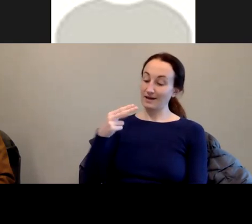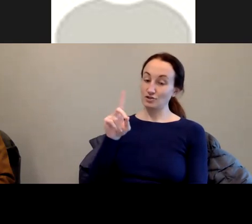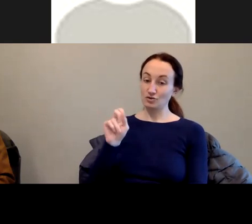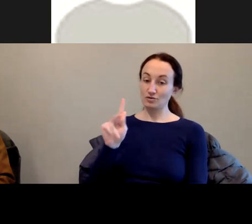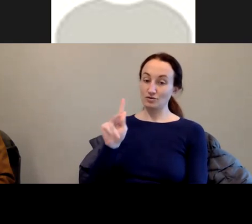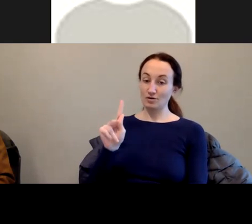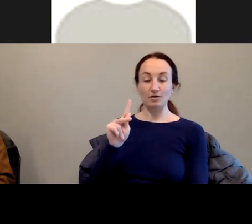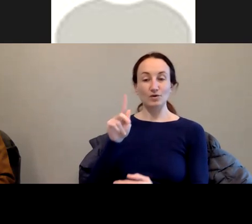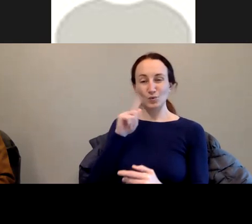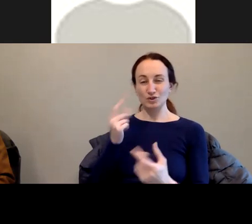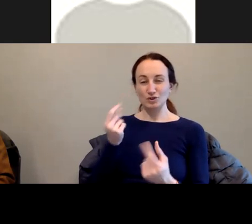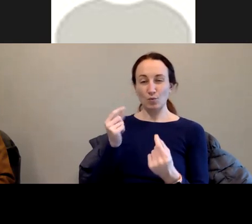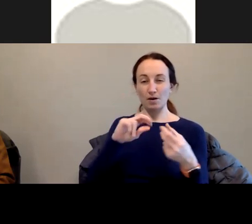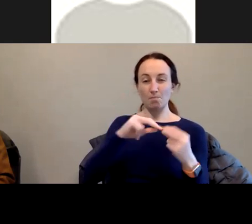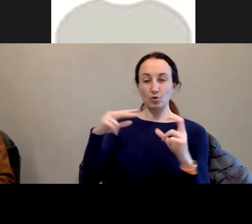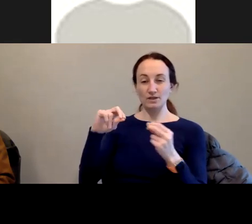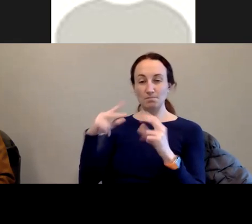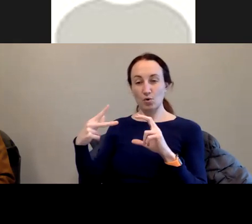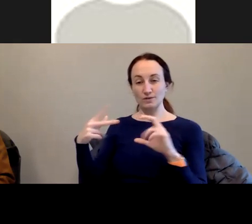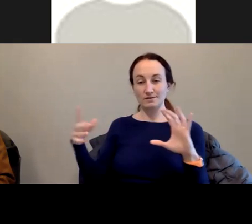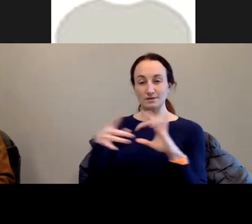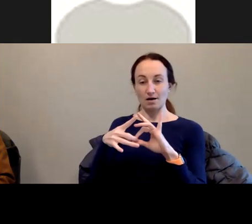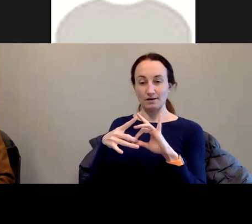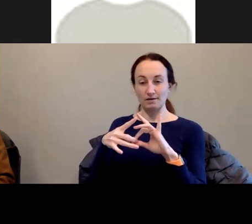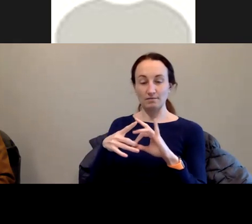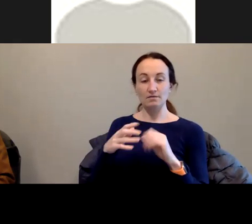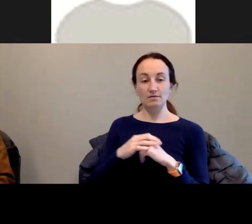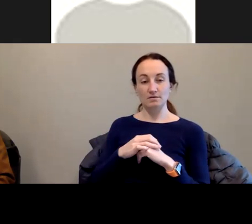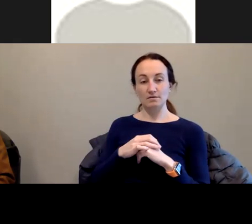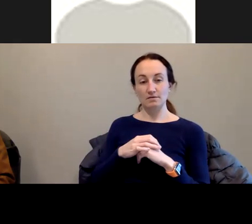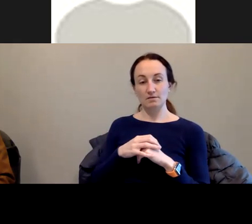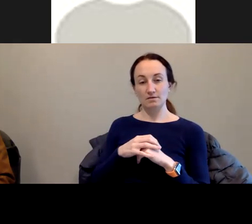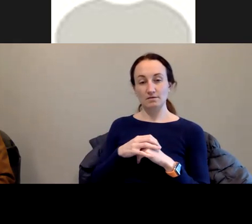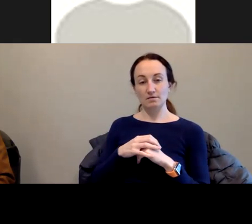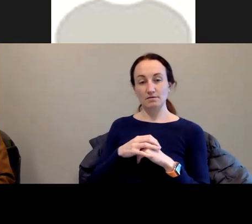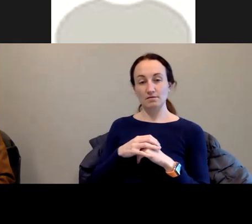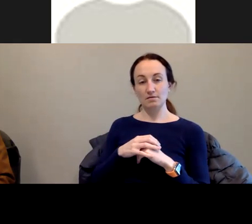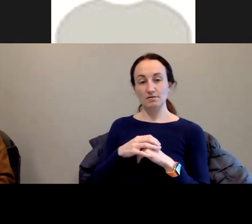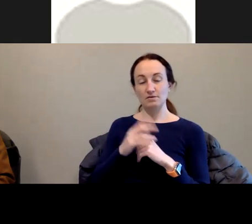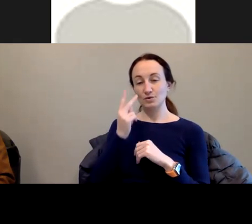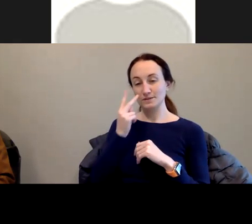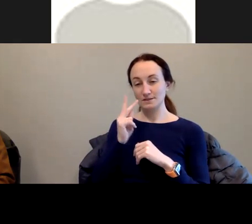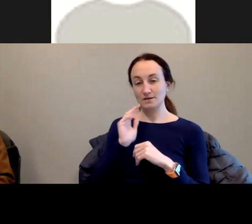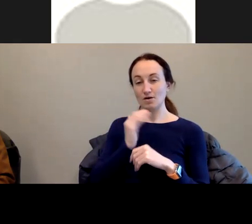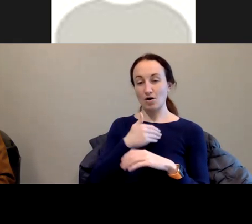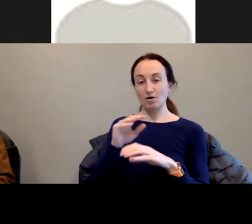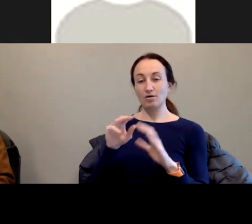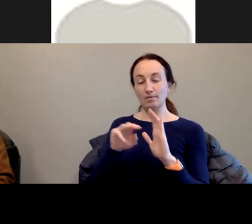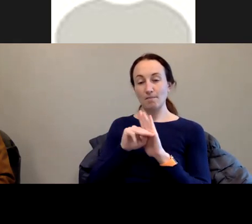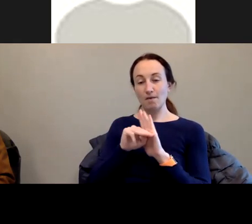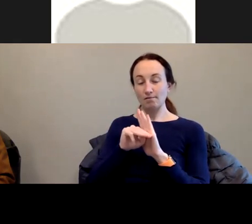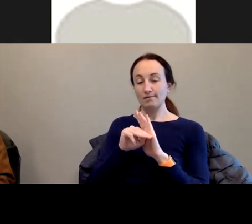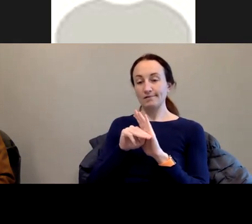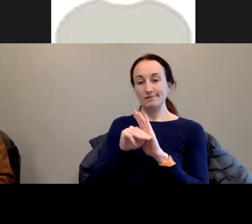this protein-protein docking, and we can see that our model actually